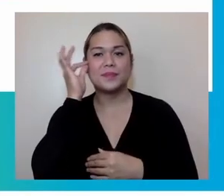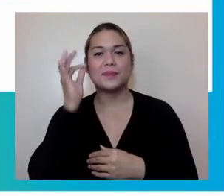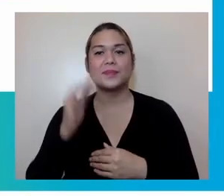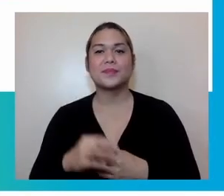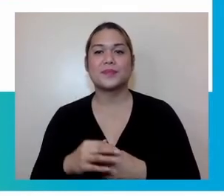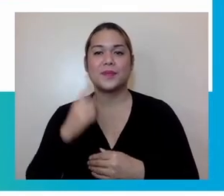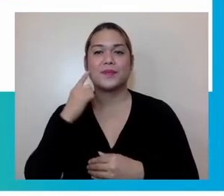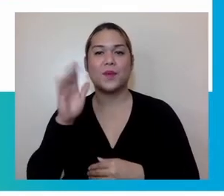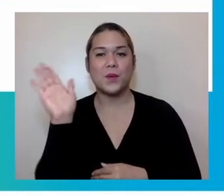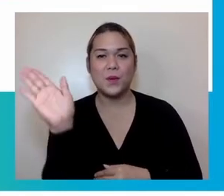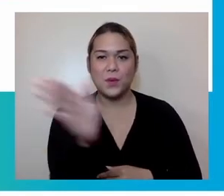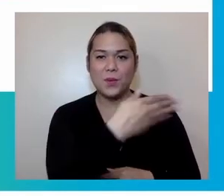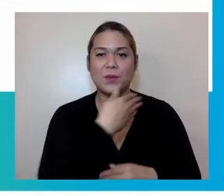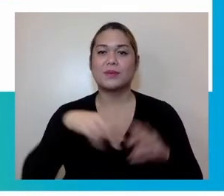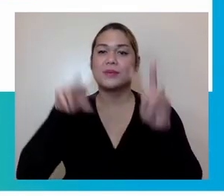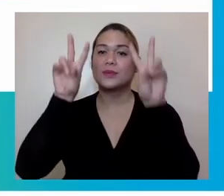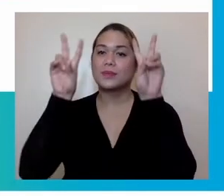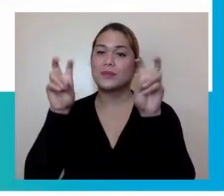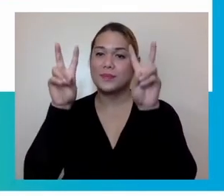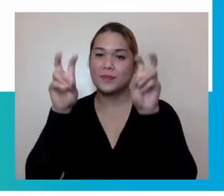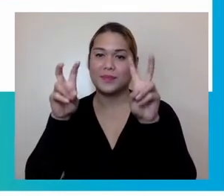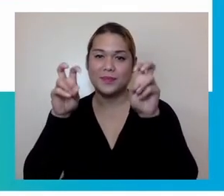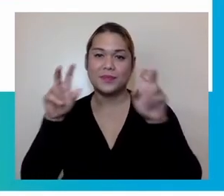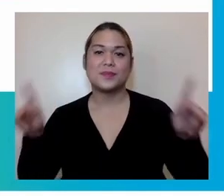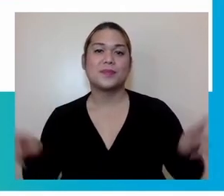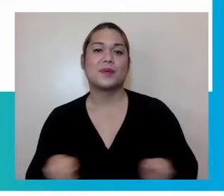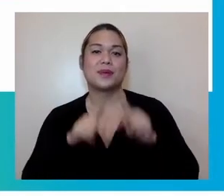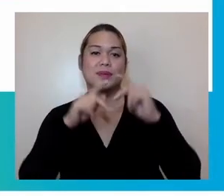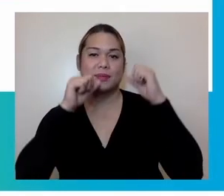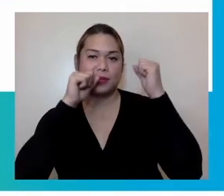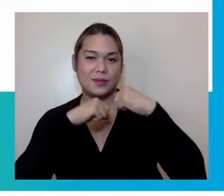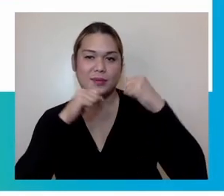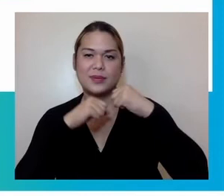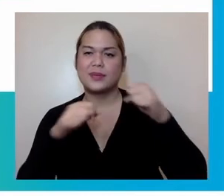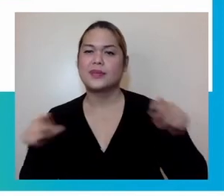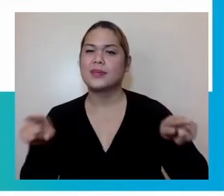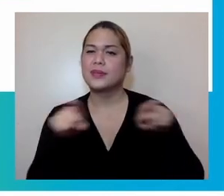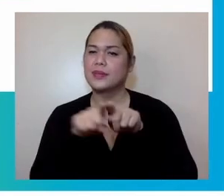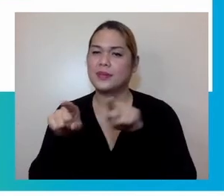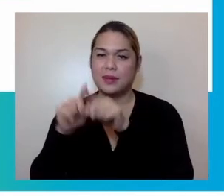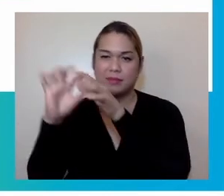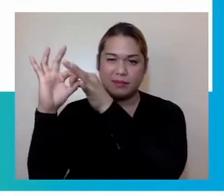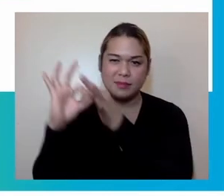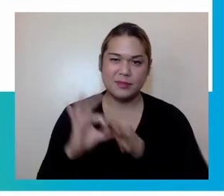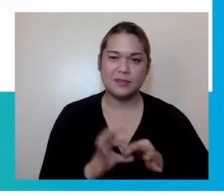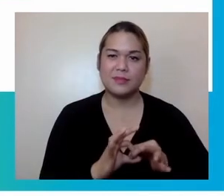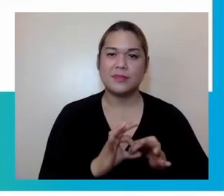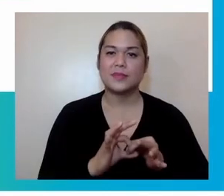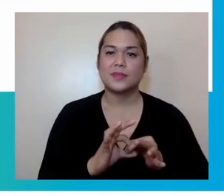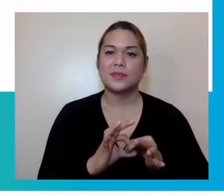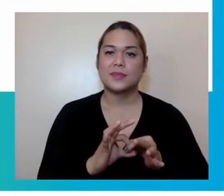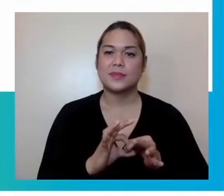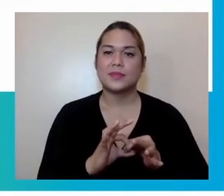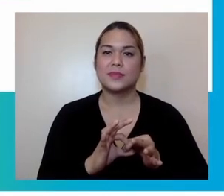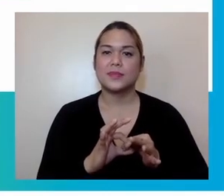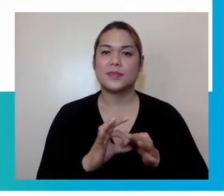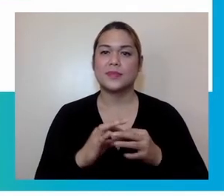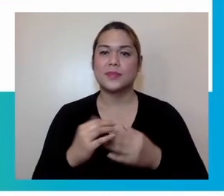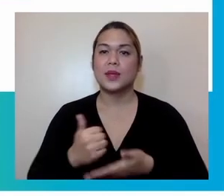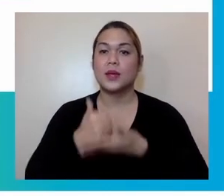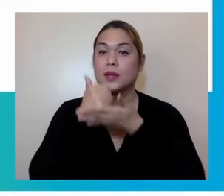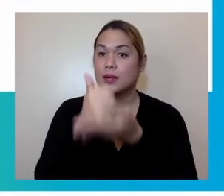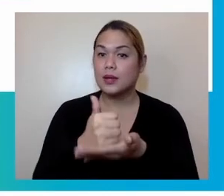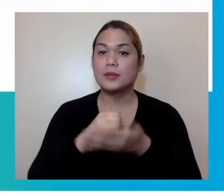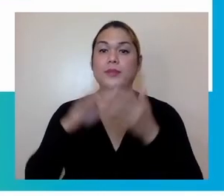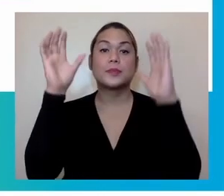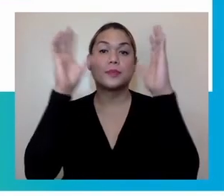also want to address the climate crisis that affected our lives badly and support the